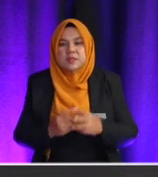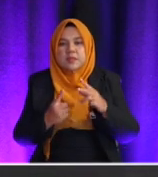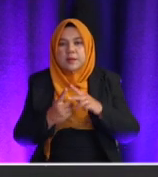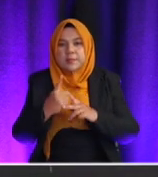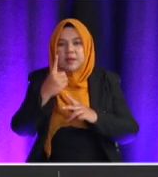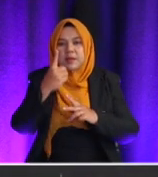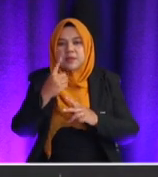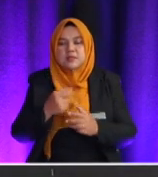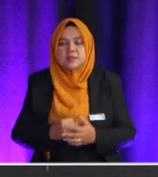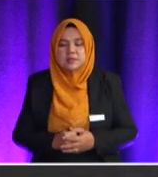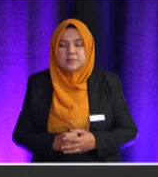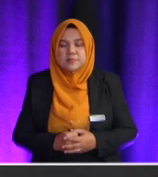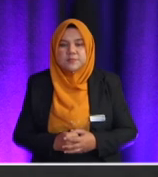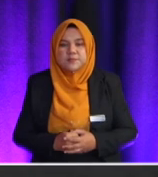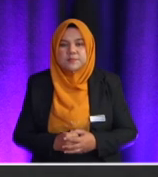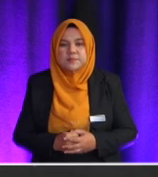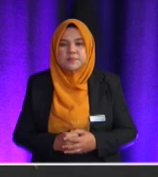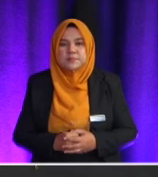Appearance.